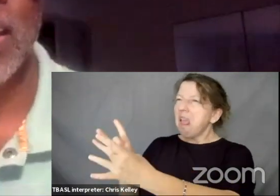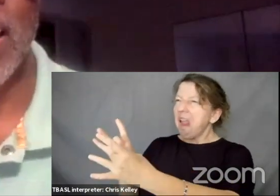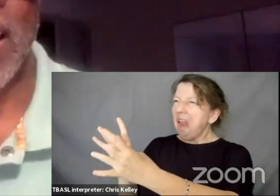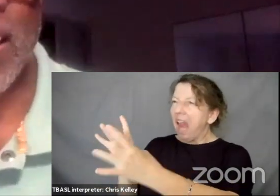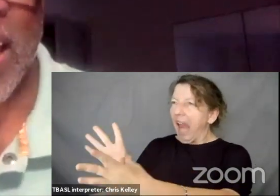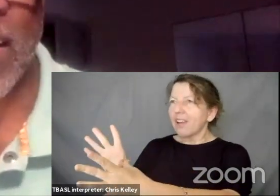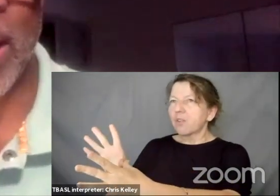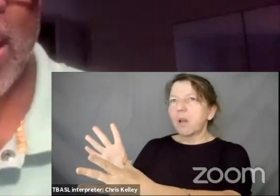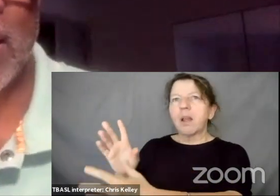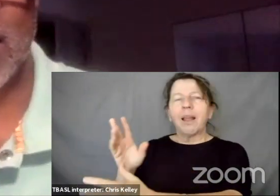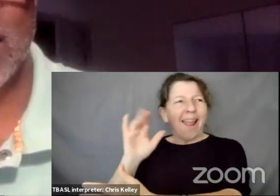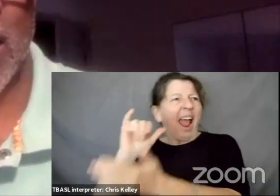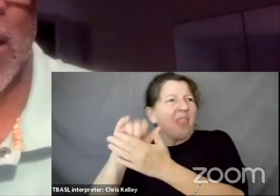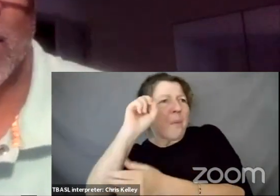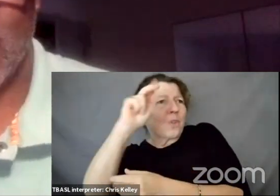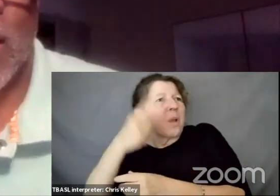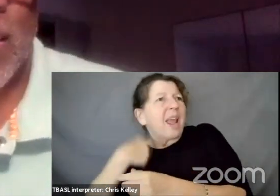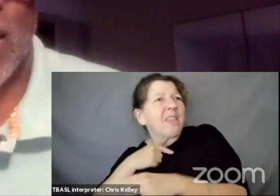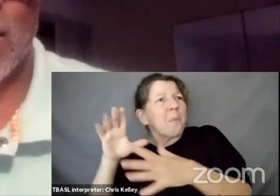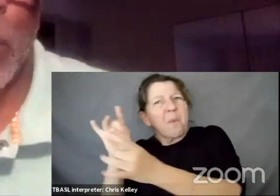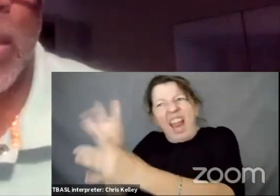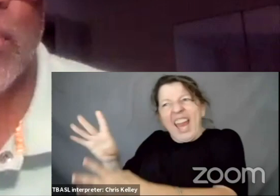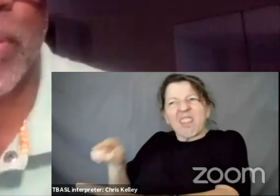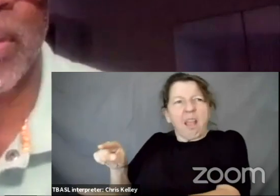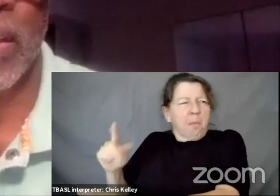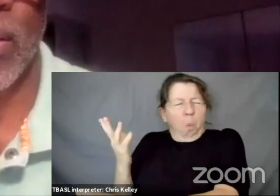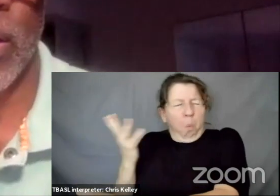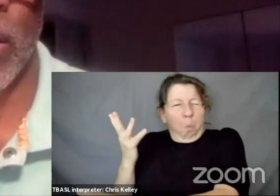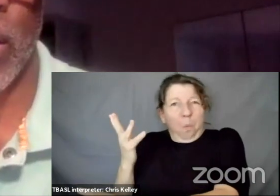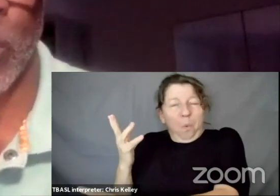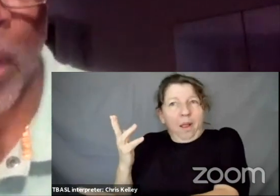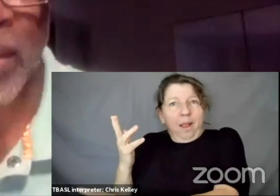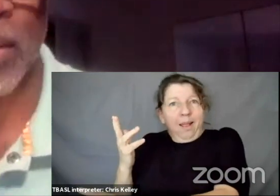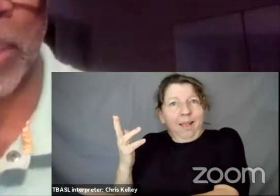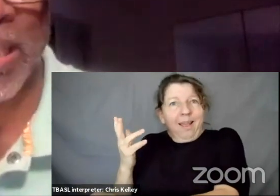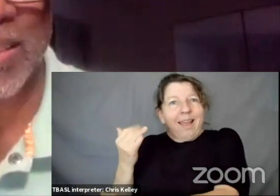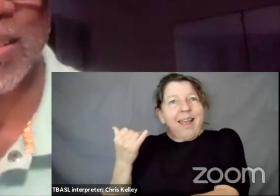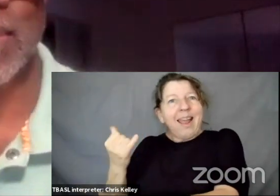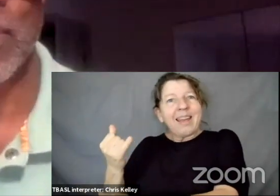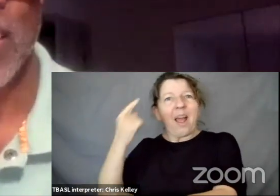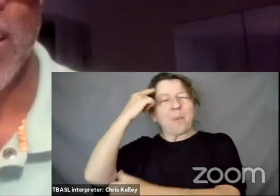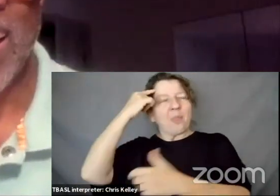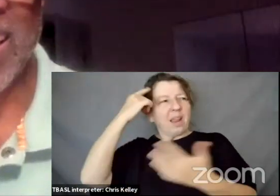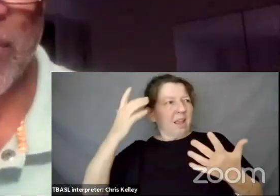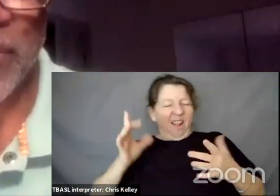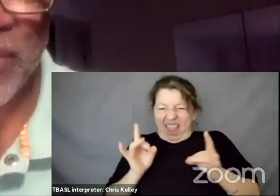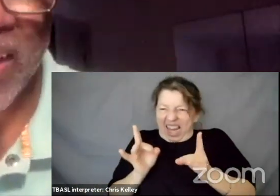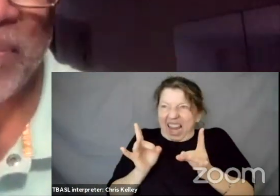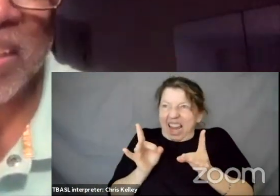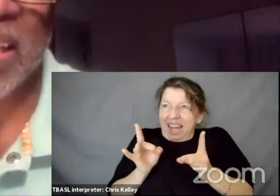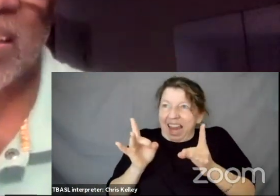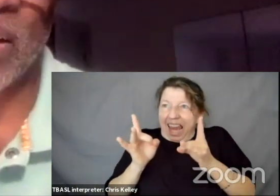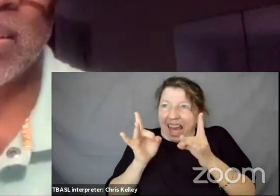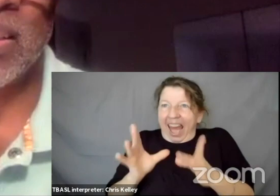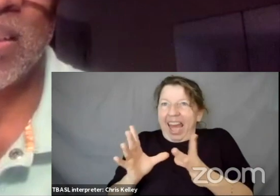population. And now hate is like, It's we live with it on a regular basis. And I